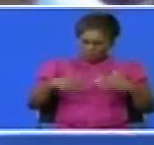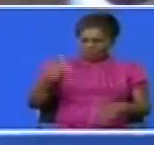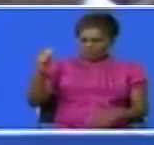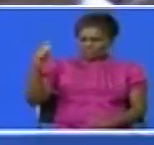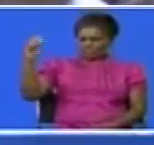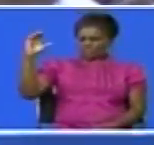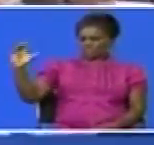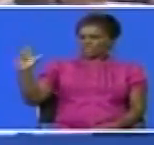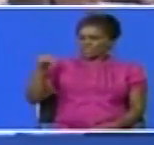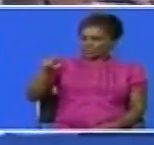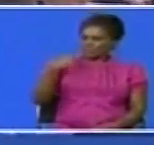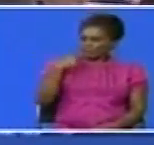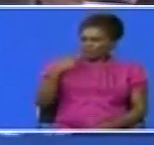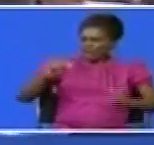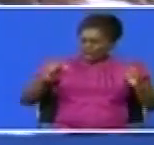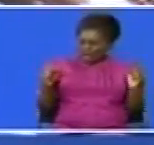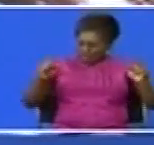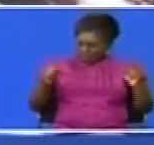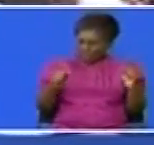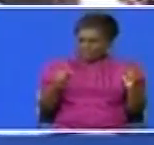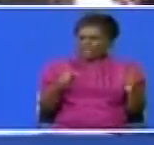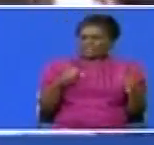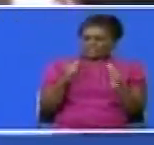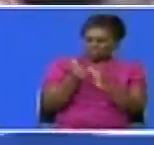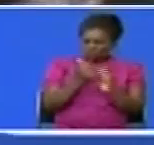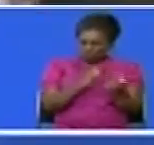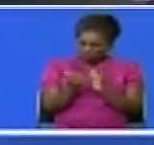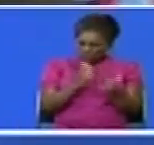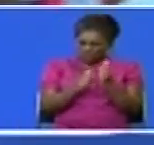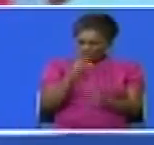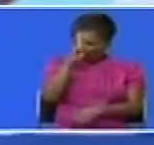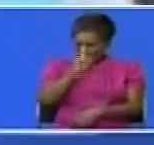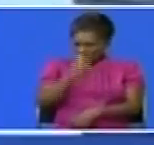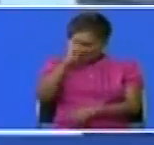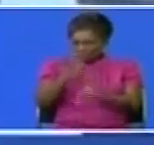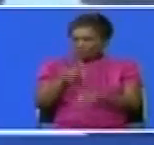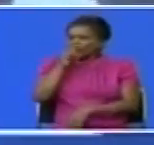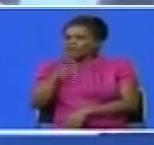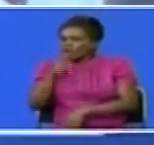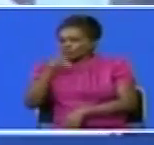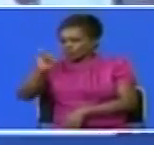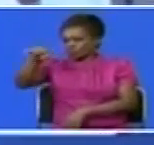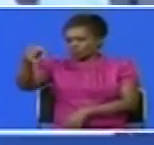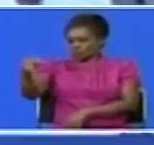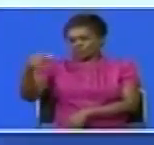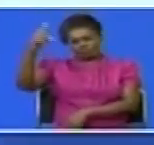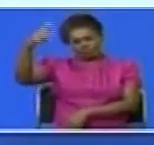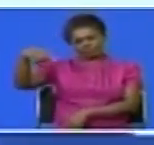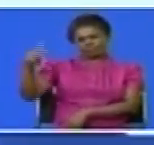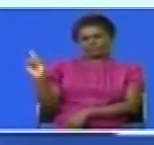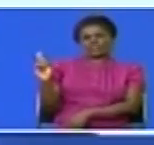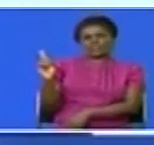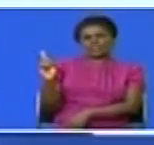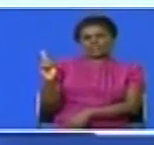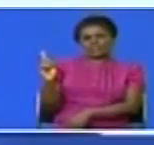Ruto said he is grateful that despite the fierce challenge from the Independence Party KANU, Jubilee prevailed.